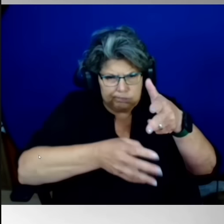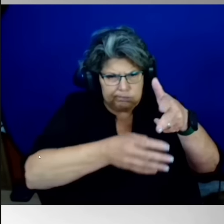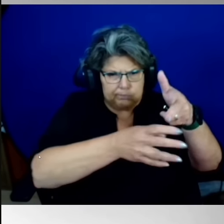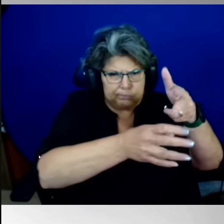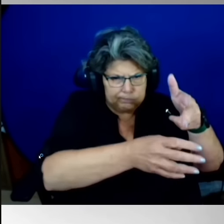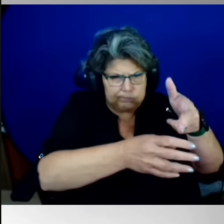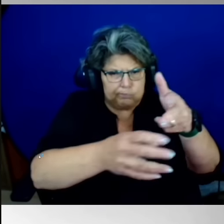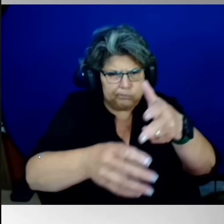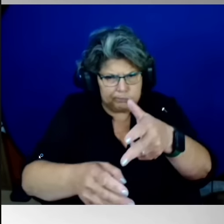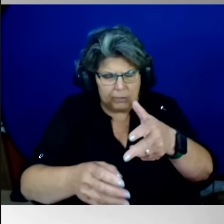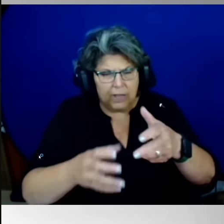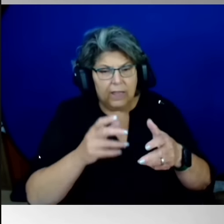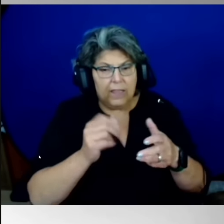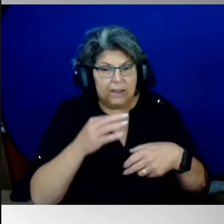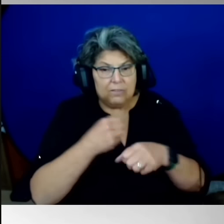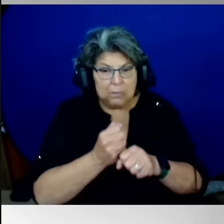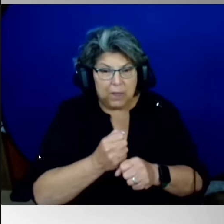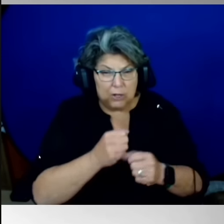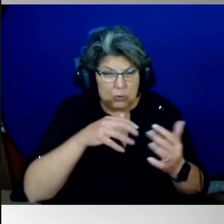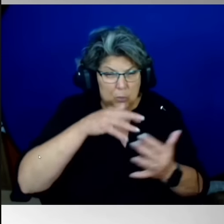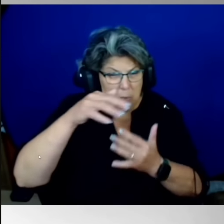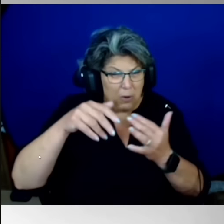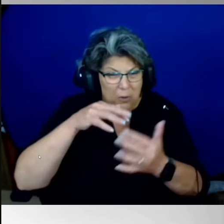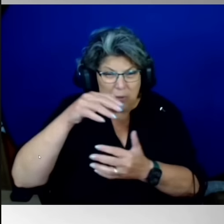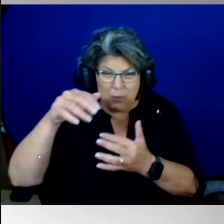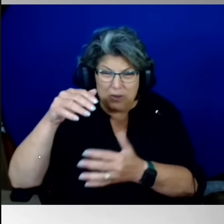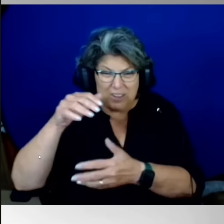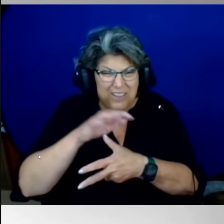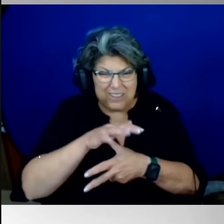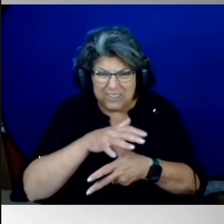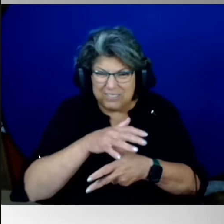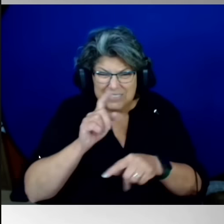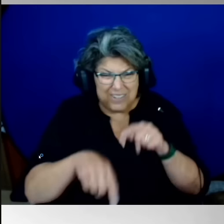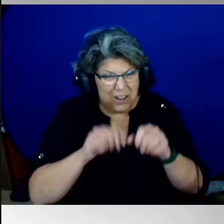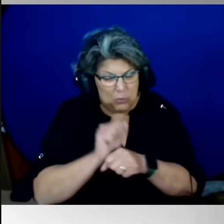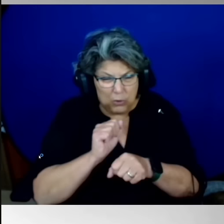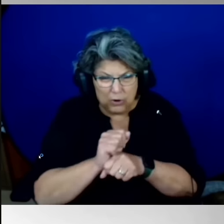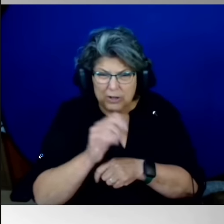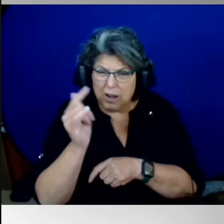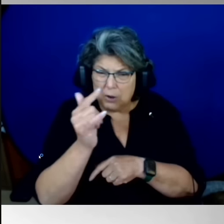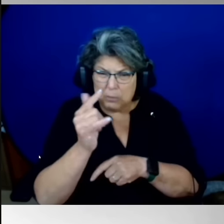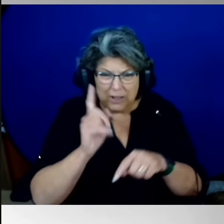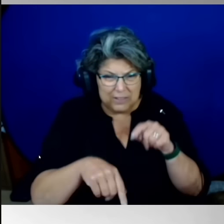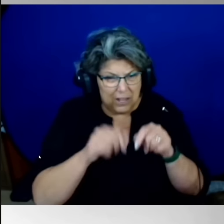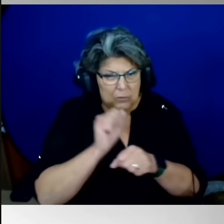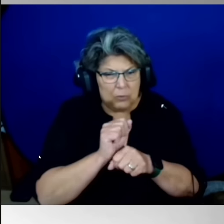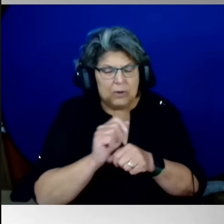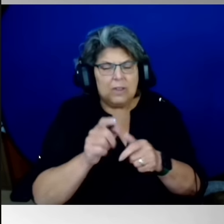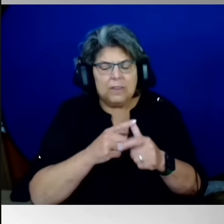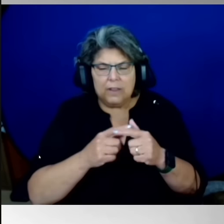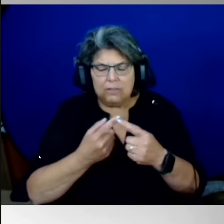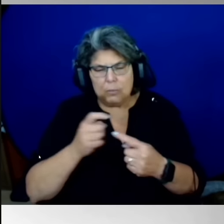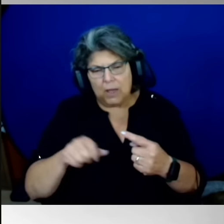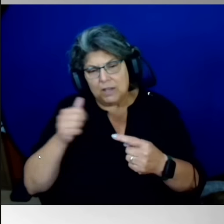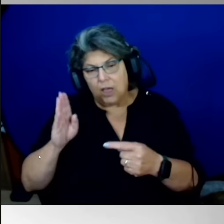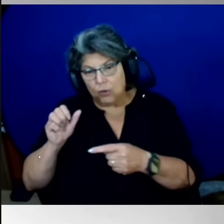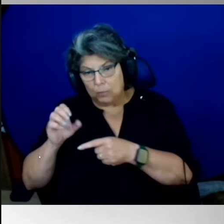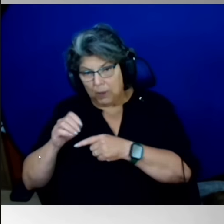activity and create smoke where the copters cannot work or the aircraft can't work, that we can fly from another base that usually has more